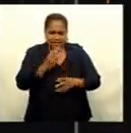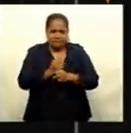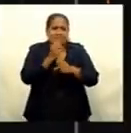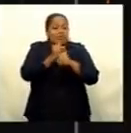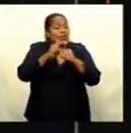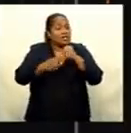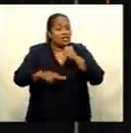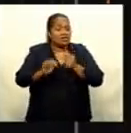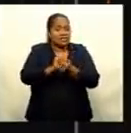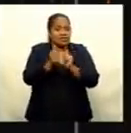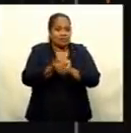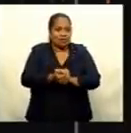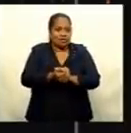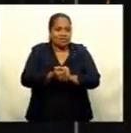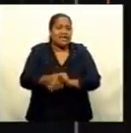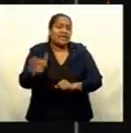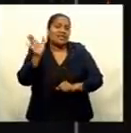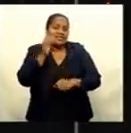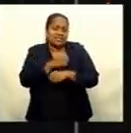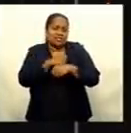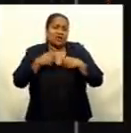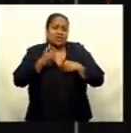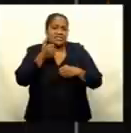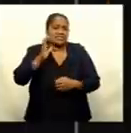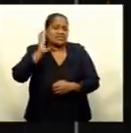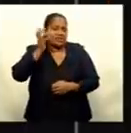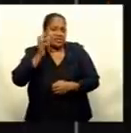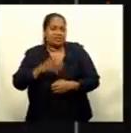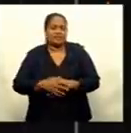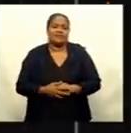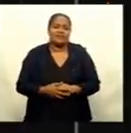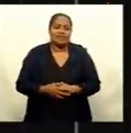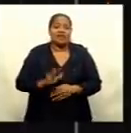and sports and listen to our 6 radio stations live.